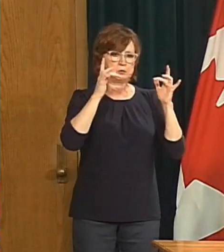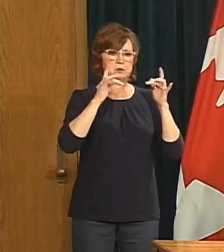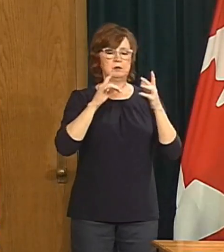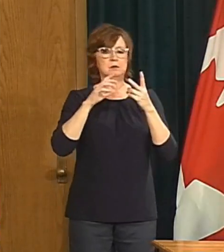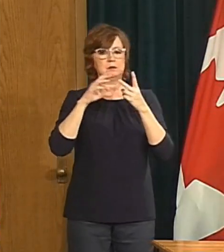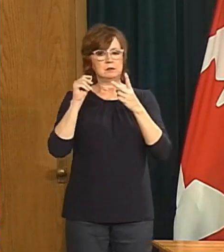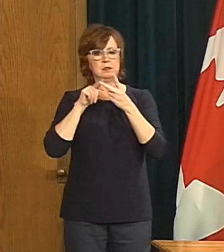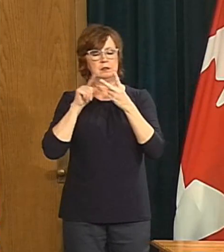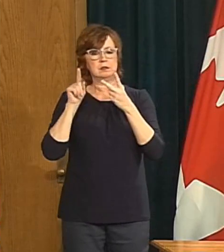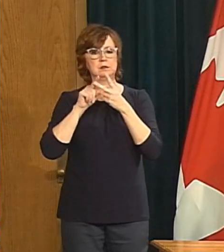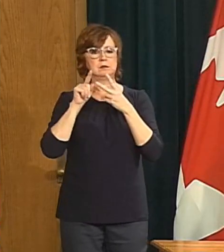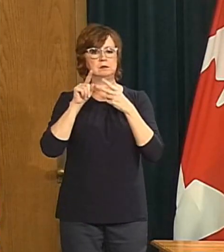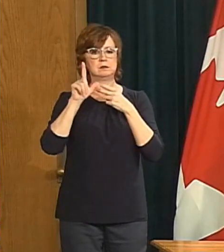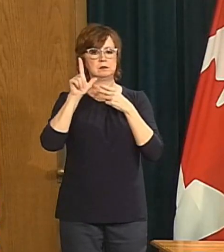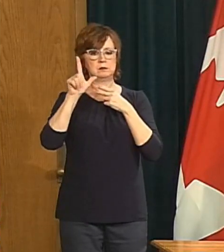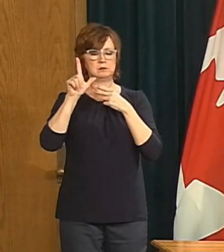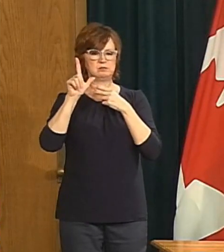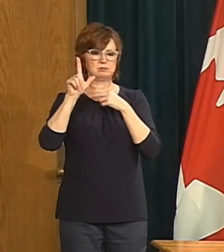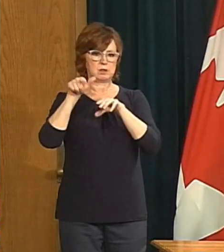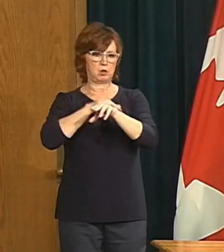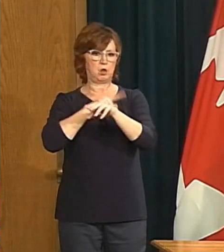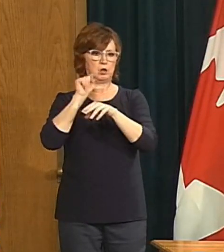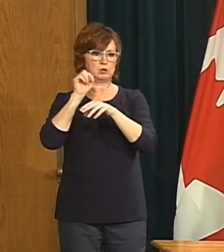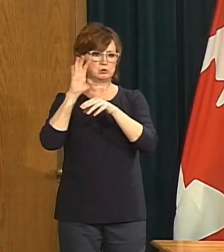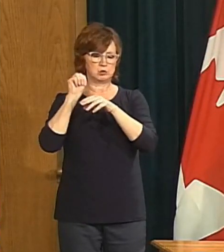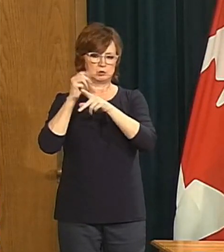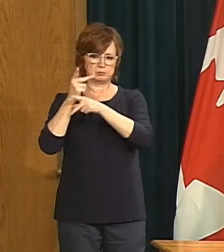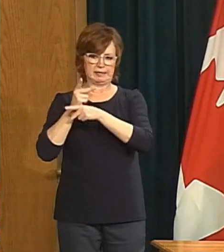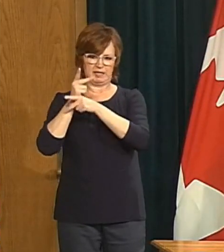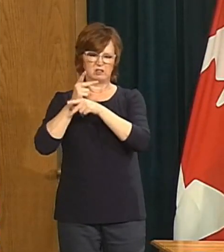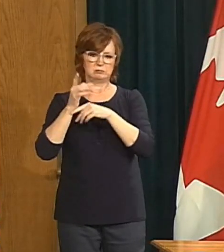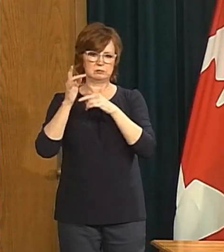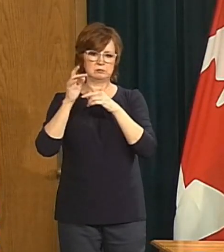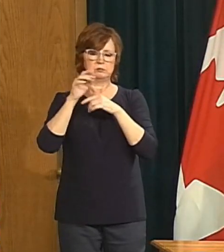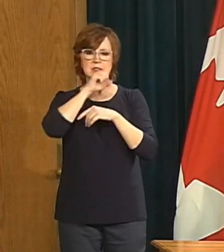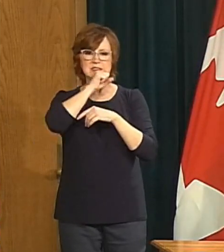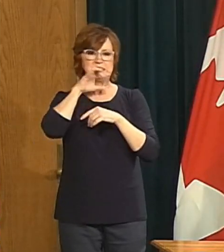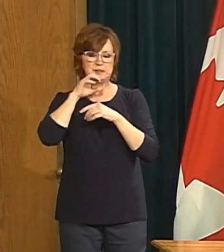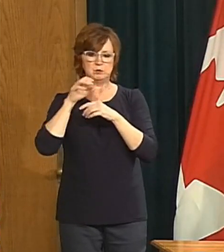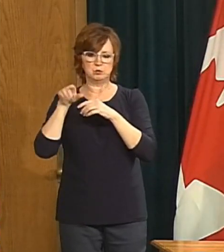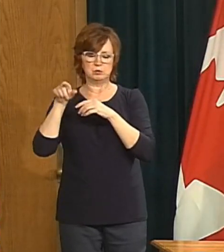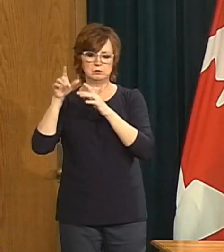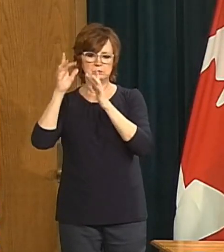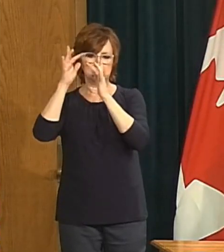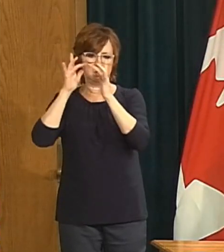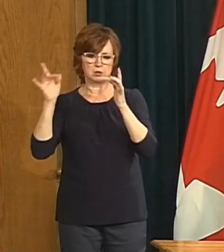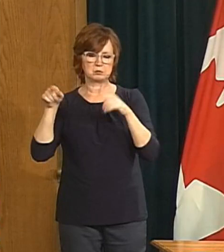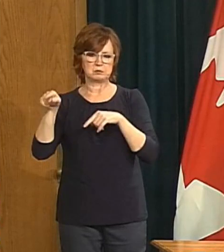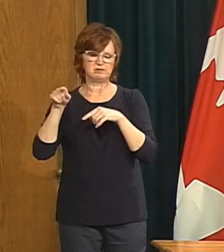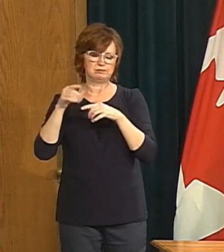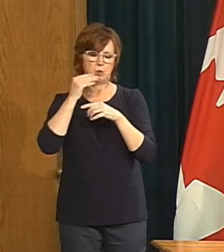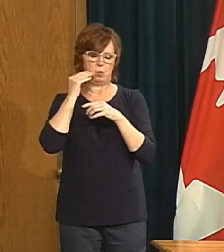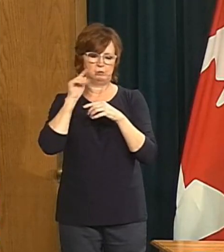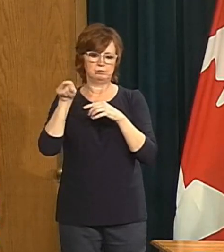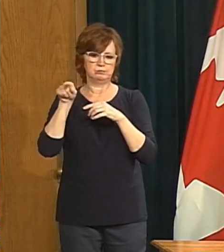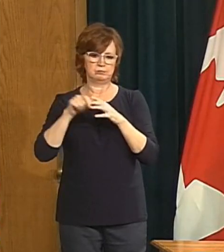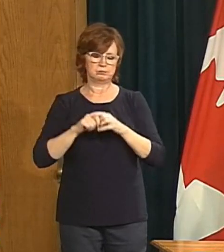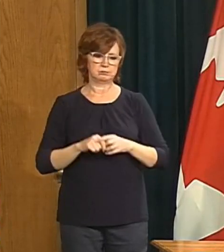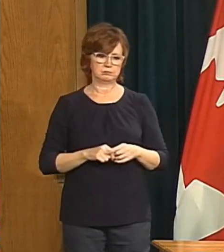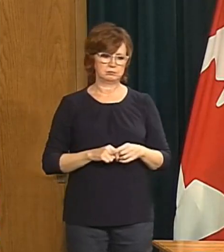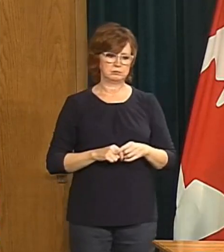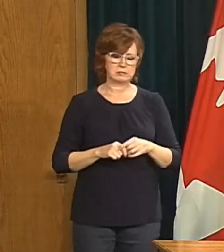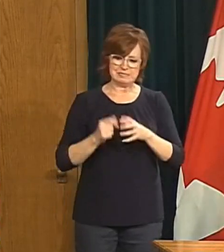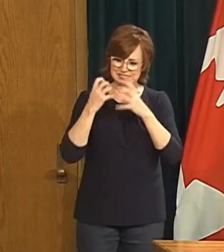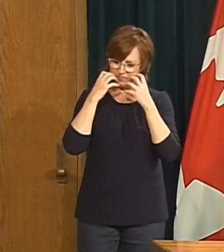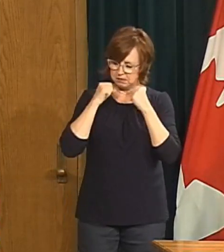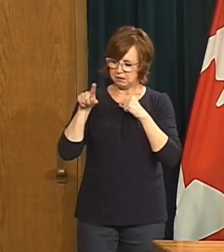across the province. On the testing availability, we do have the ability to continue to ramp up